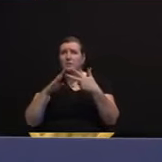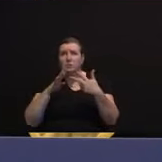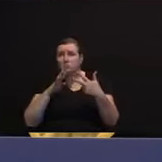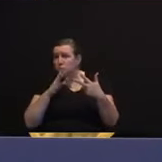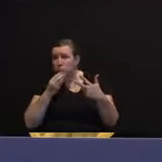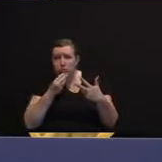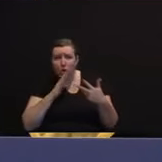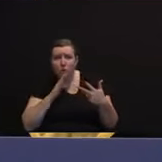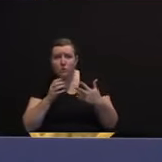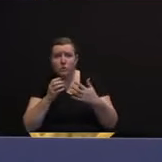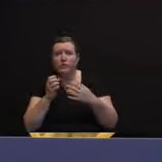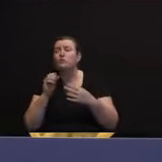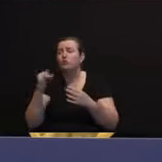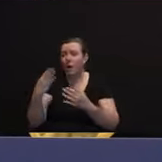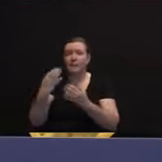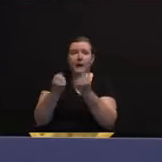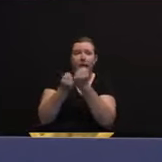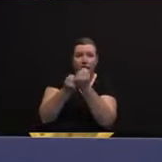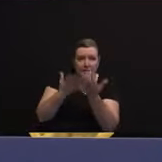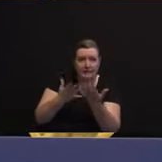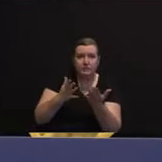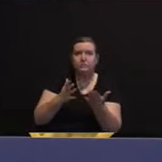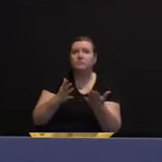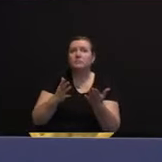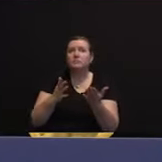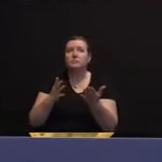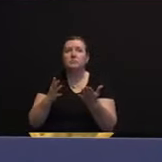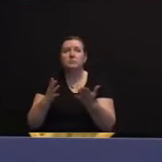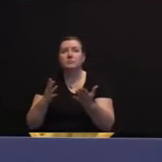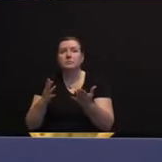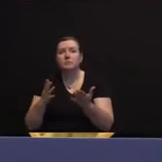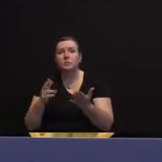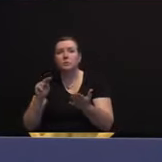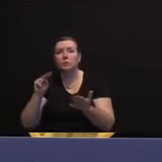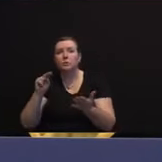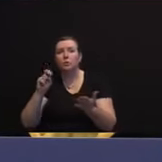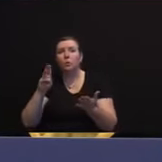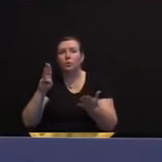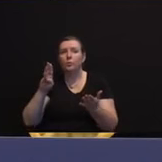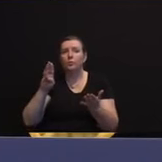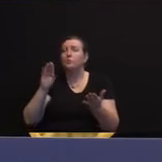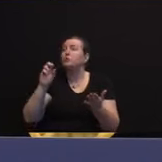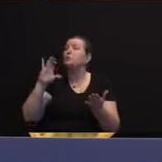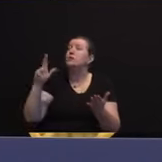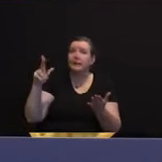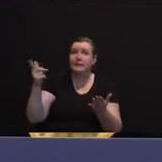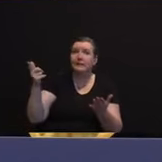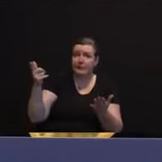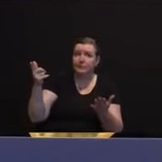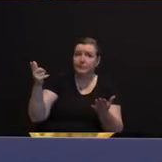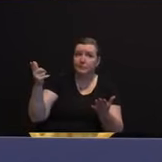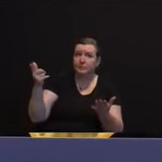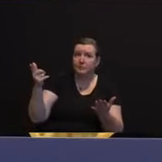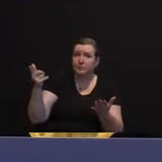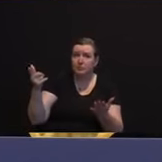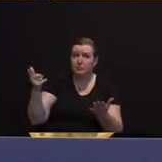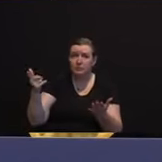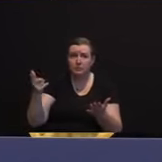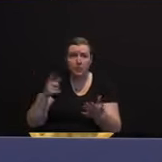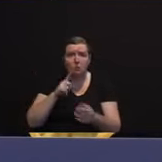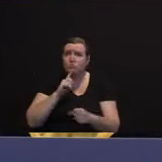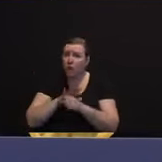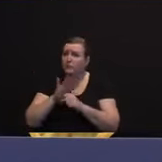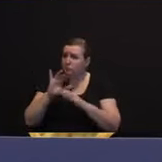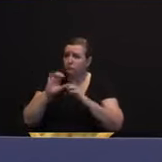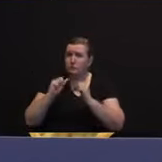They say you promised them a meeting with your education commissioner, but they never got the meeting. Will your new education